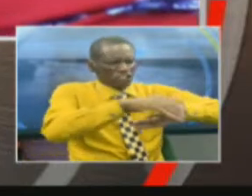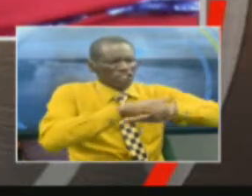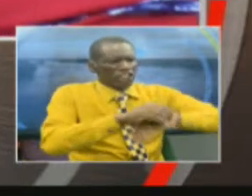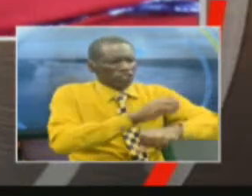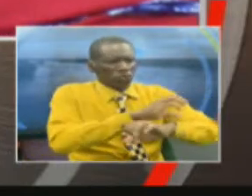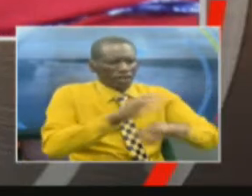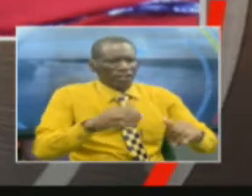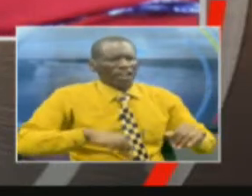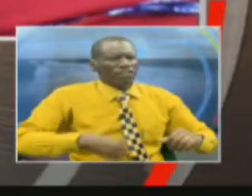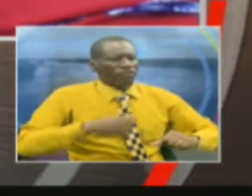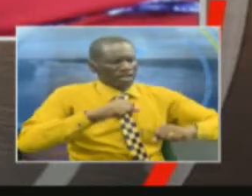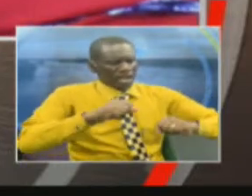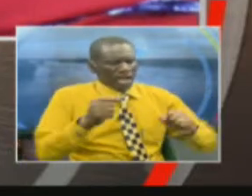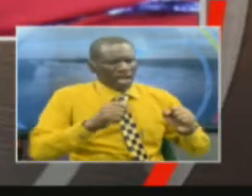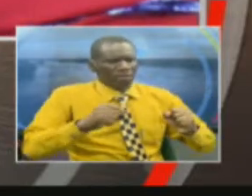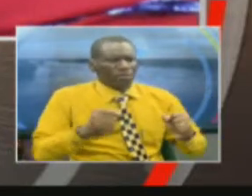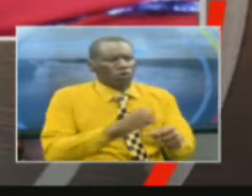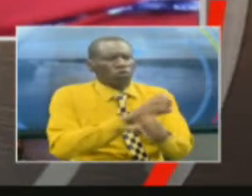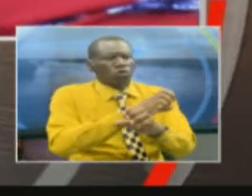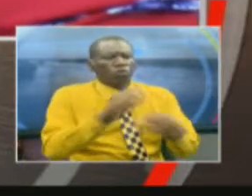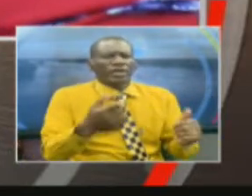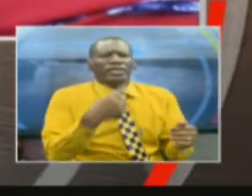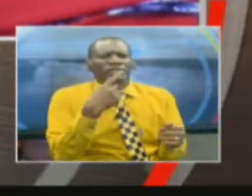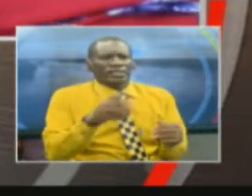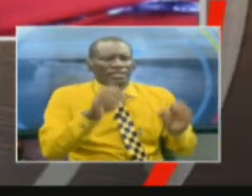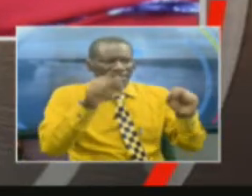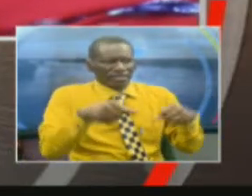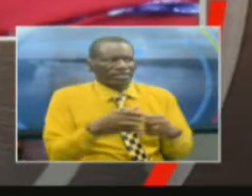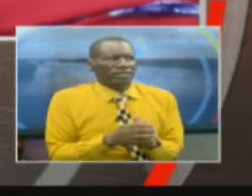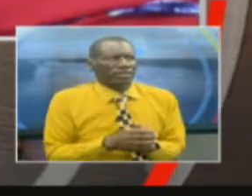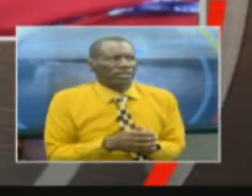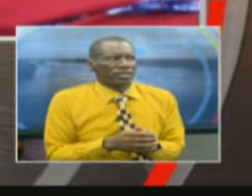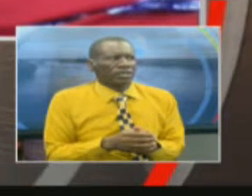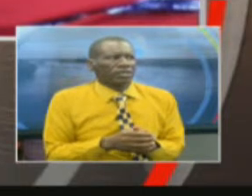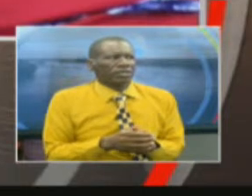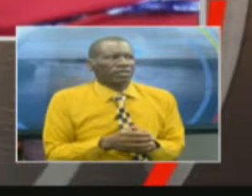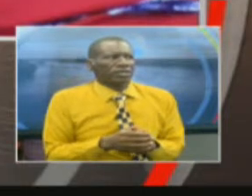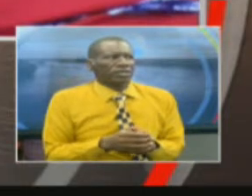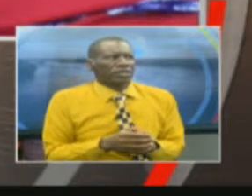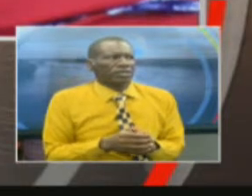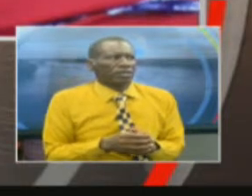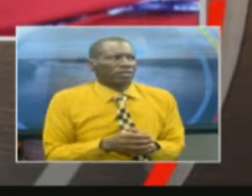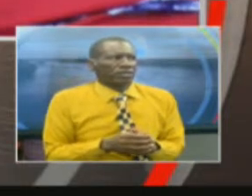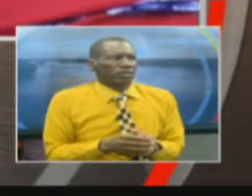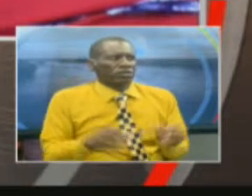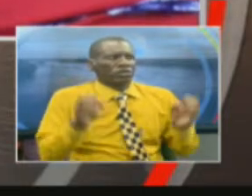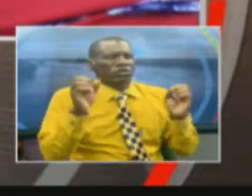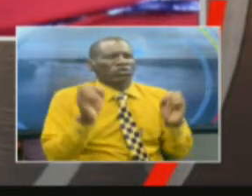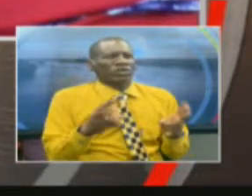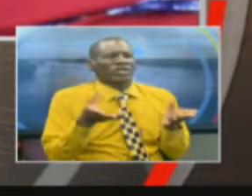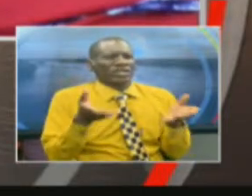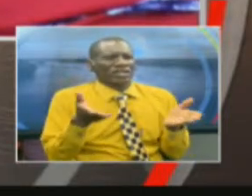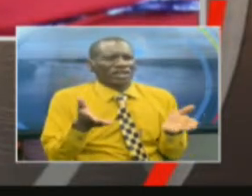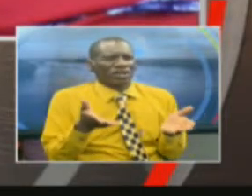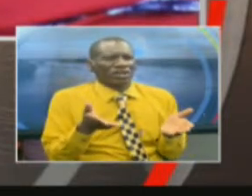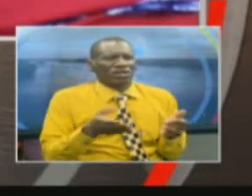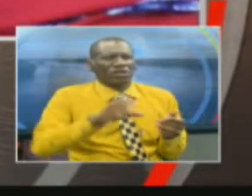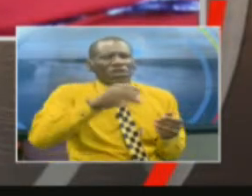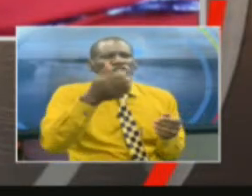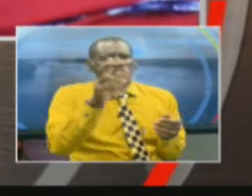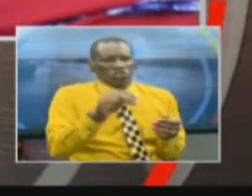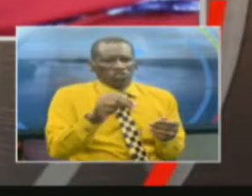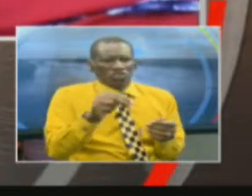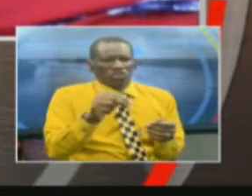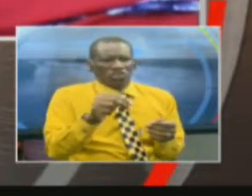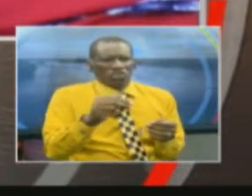I feel very good. Very well done. Very complicated, of course. All right. Now, John, you had earlier